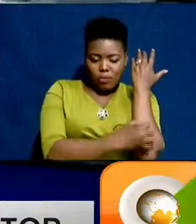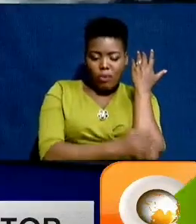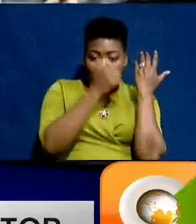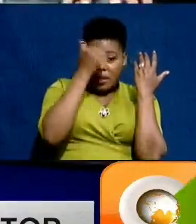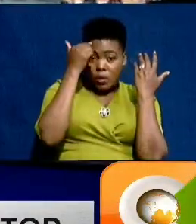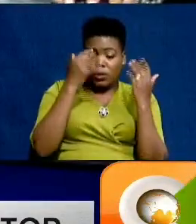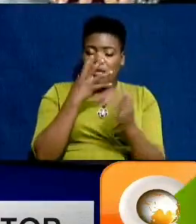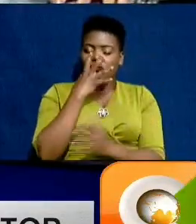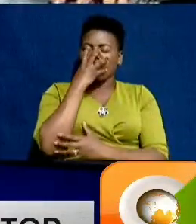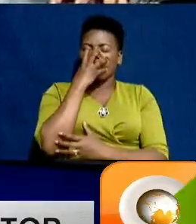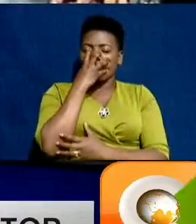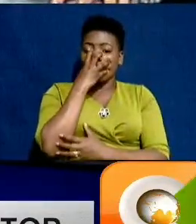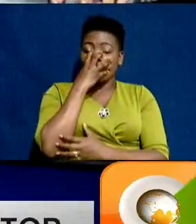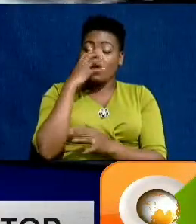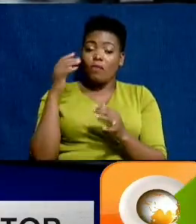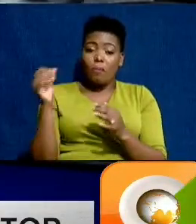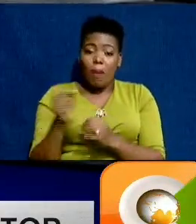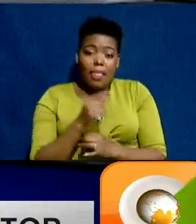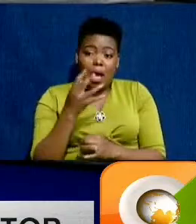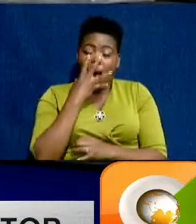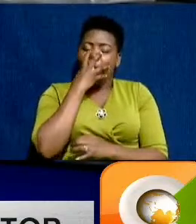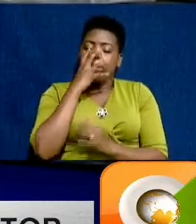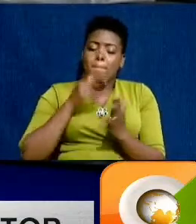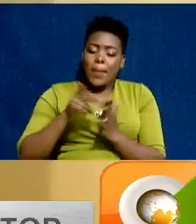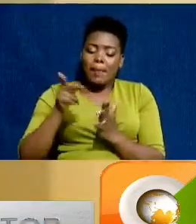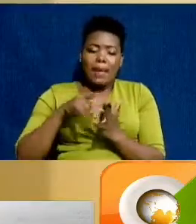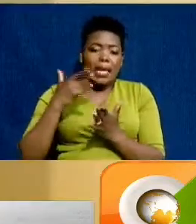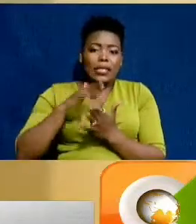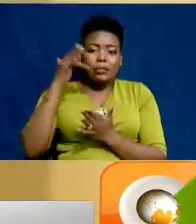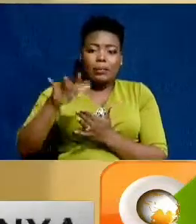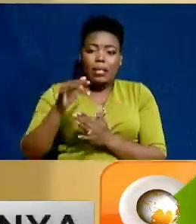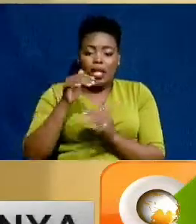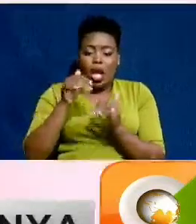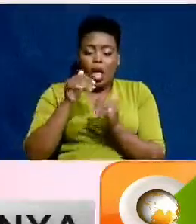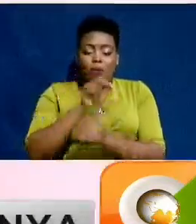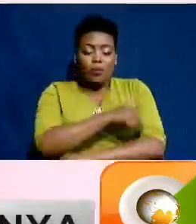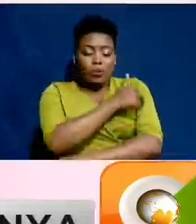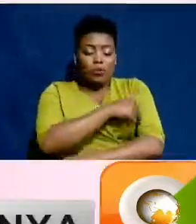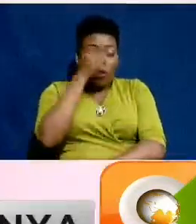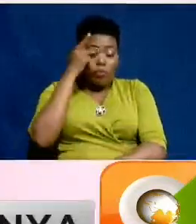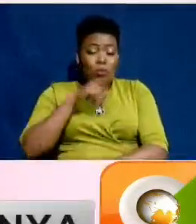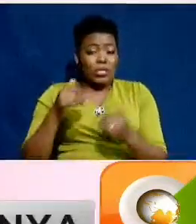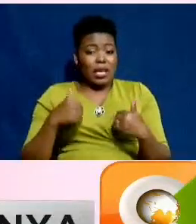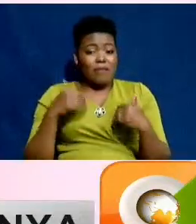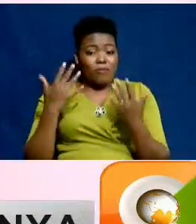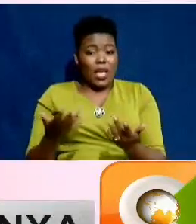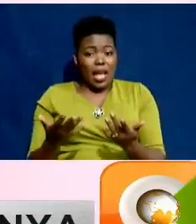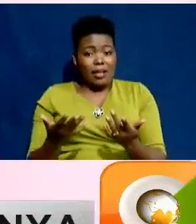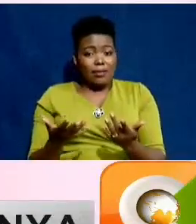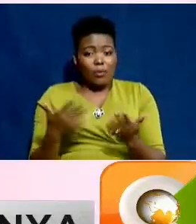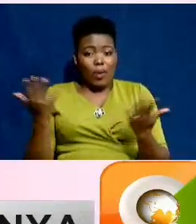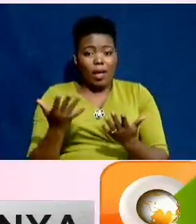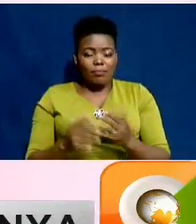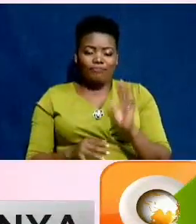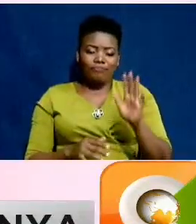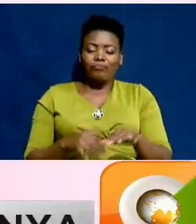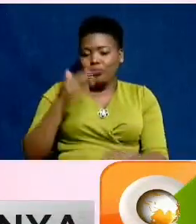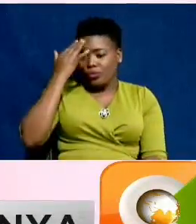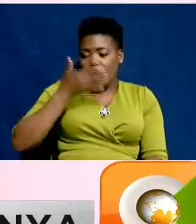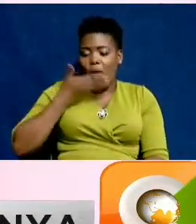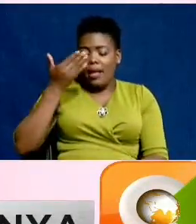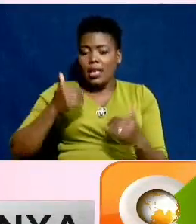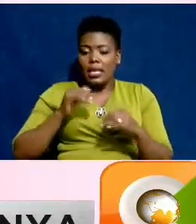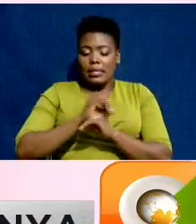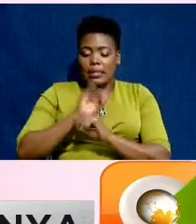has been on life support for months on end, what are hospital policies on that? There's no clear answer there. You know, the Kenyan